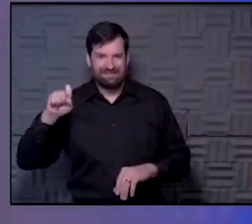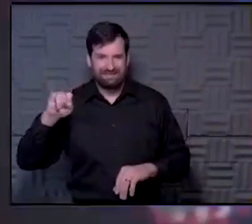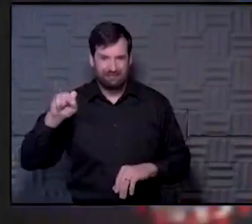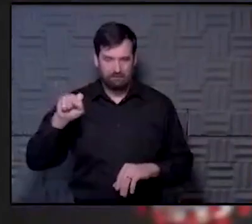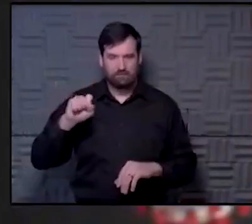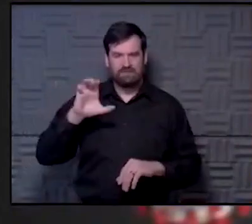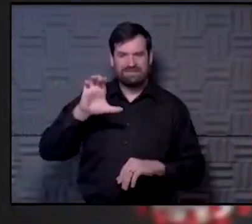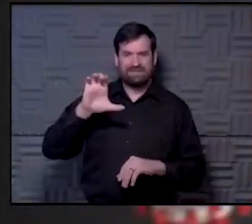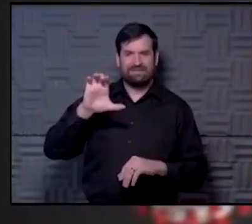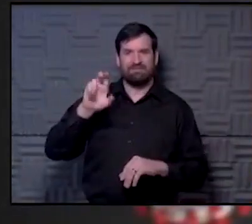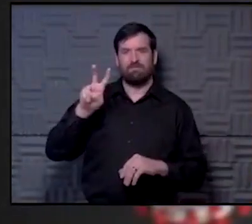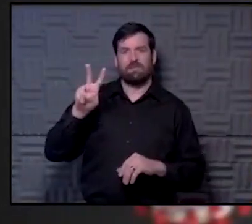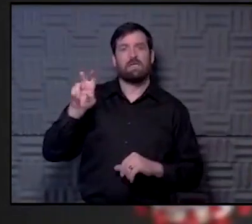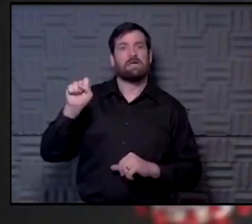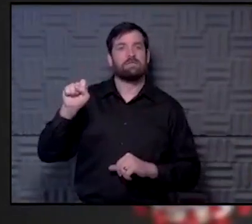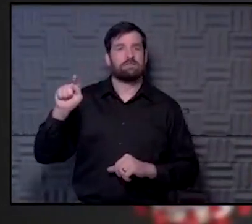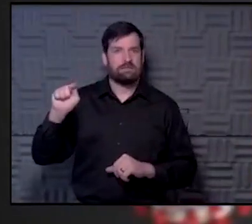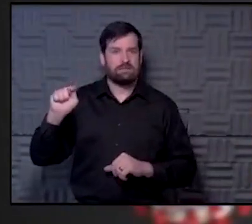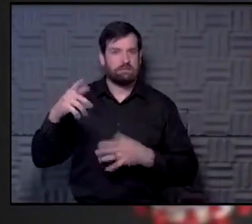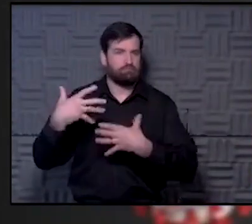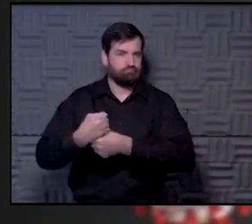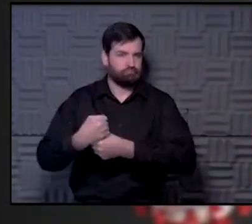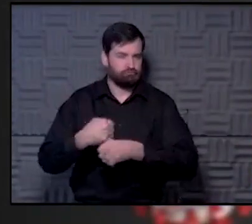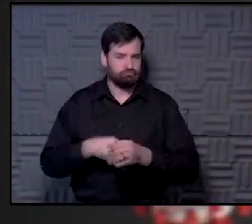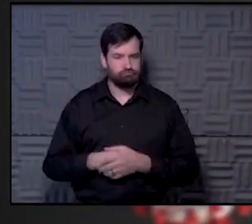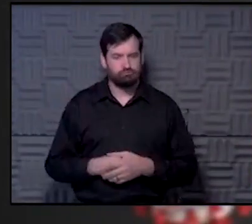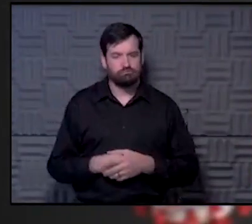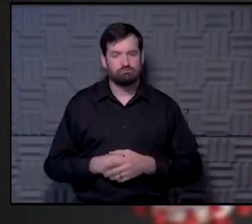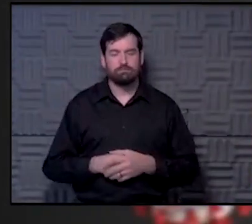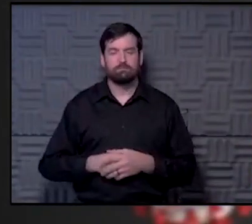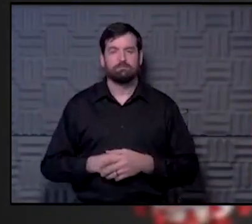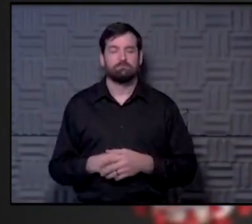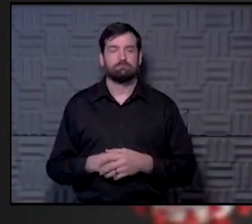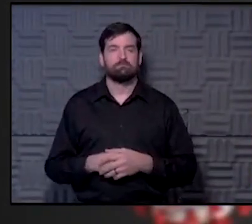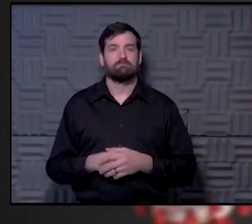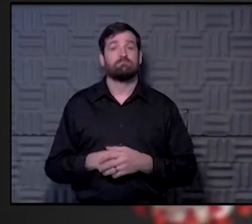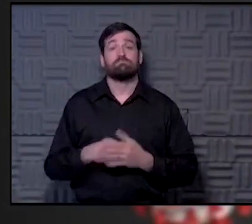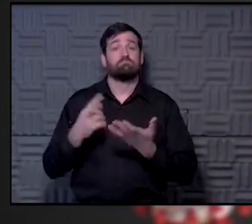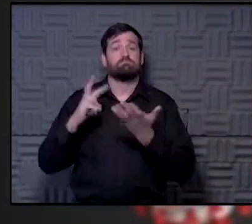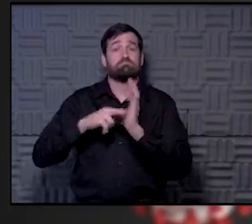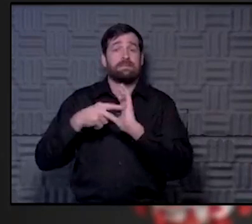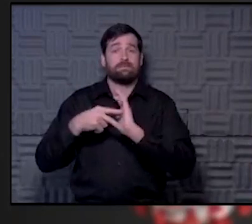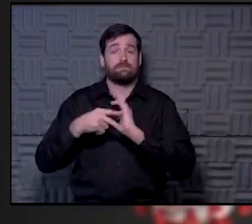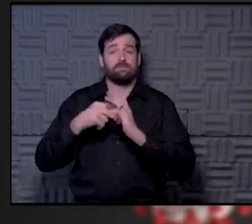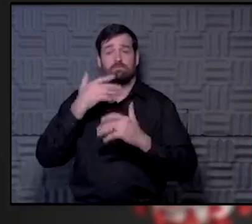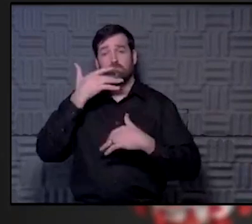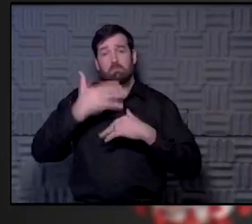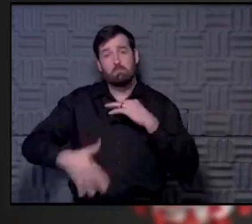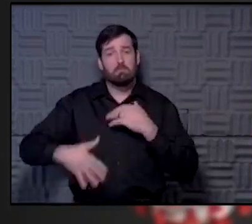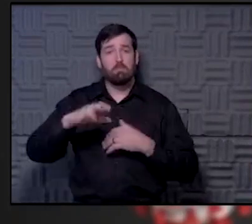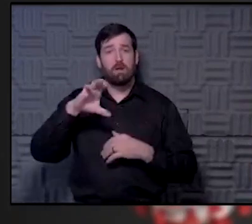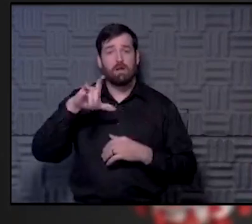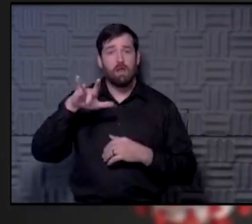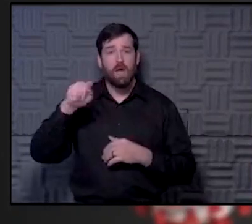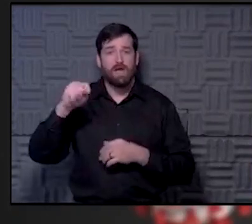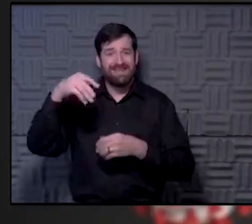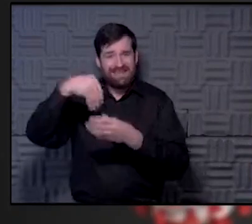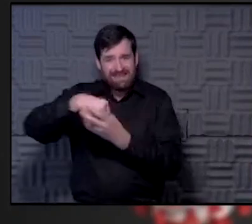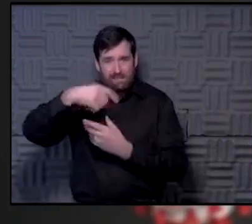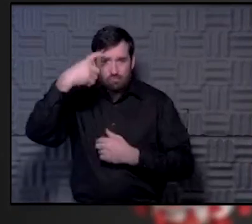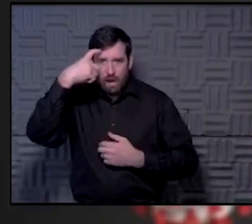is the acronym, and it's clots in the veins in the brain, along